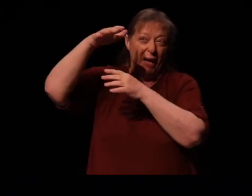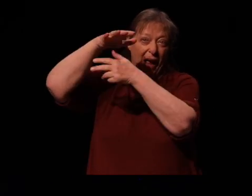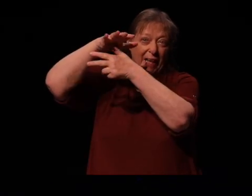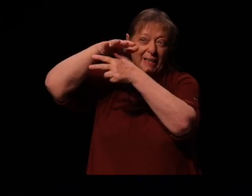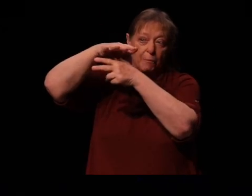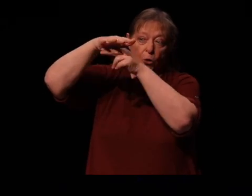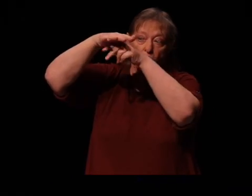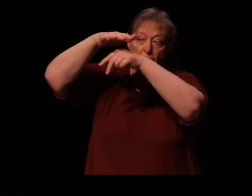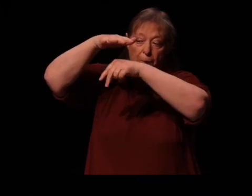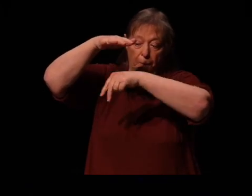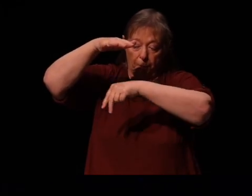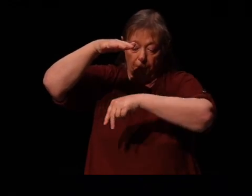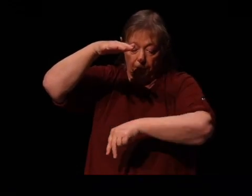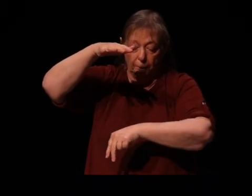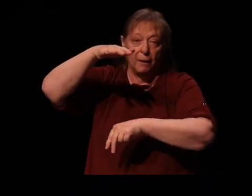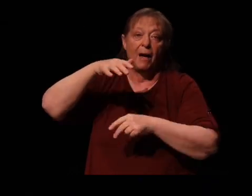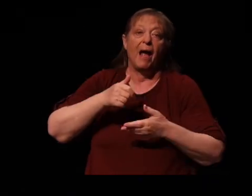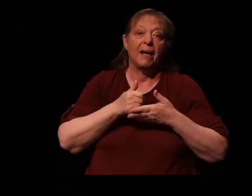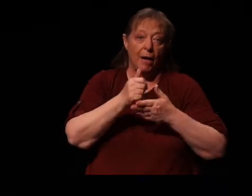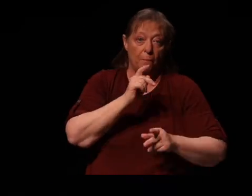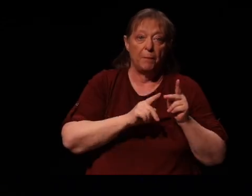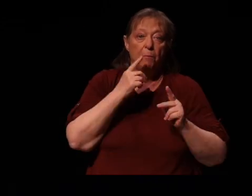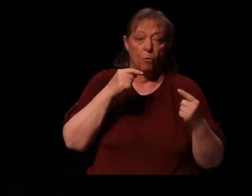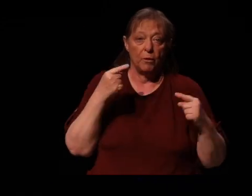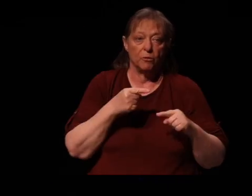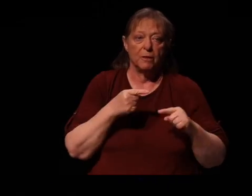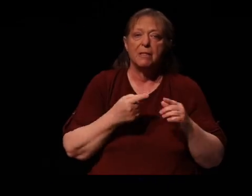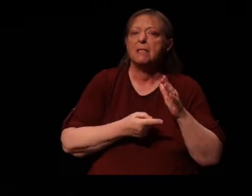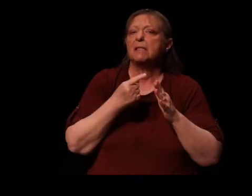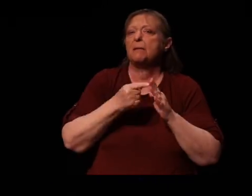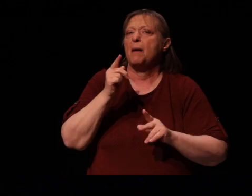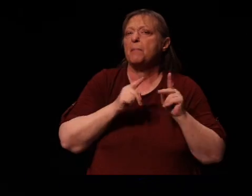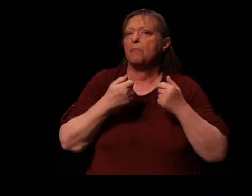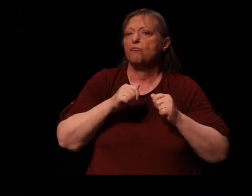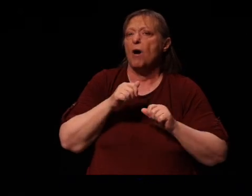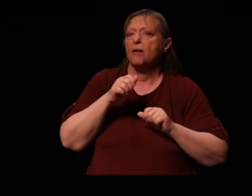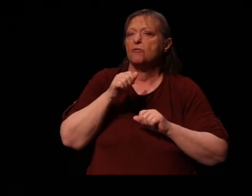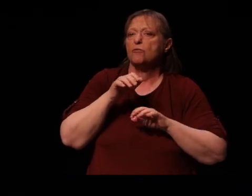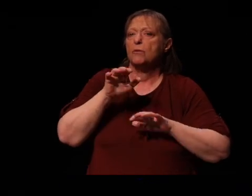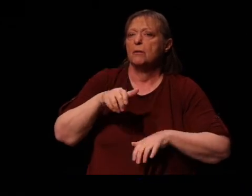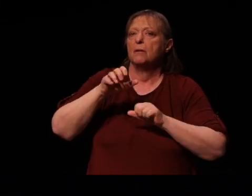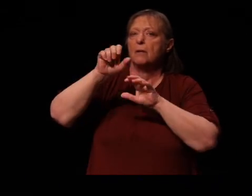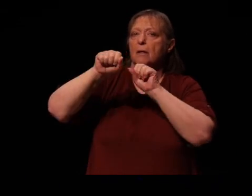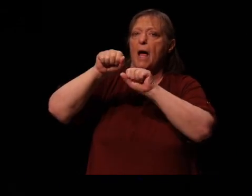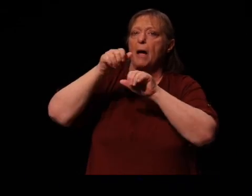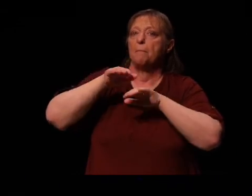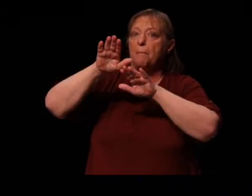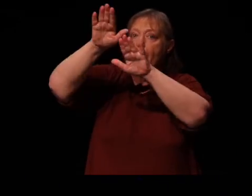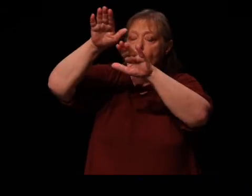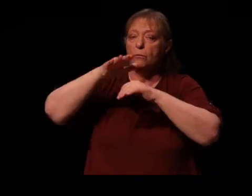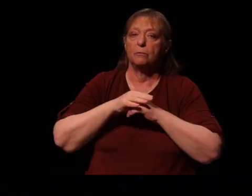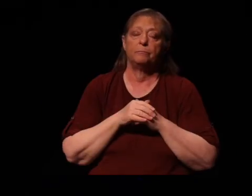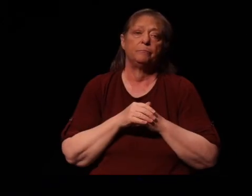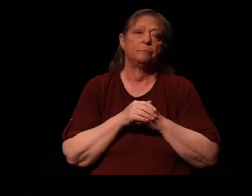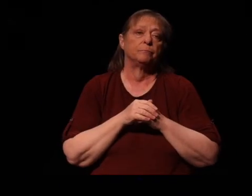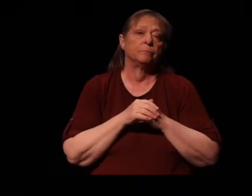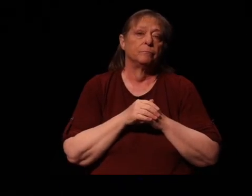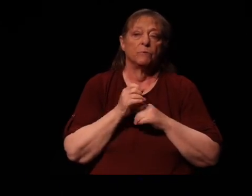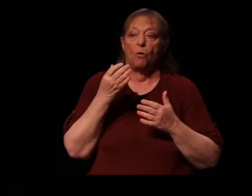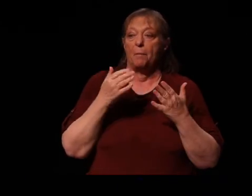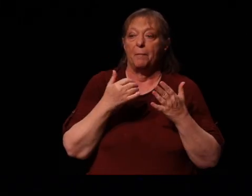rappel out of the helicopter to be able to help somebody that's injured. We have people that try to climb mountains and things like that.